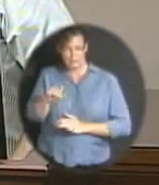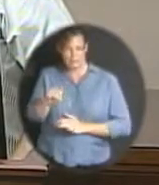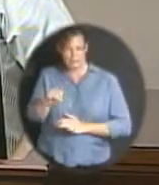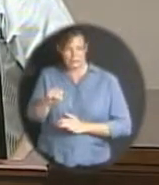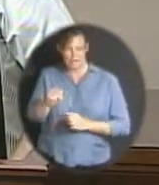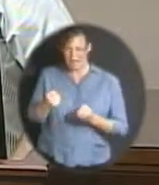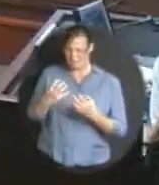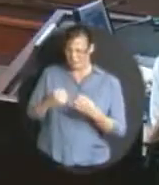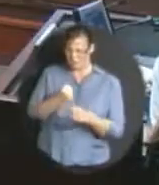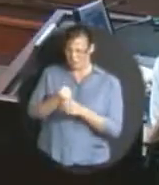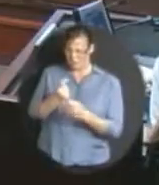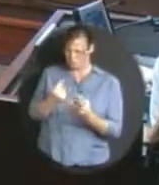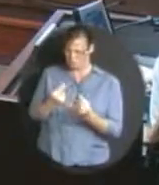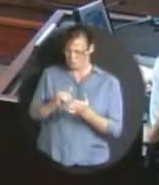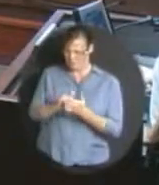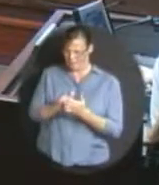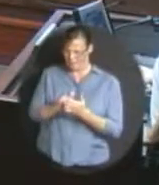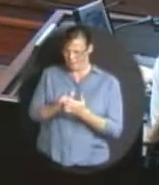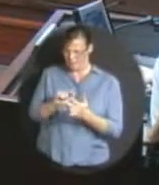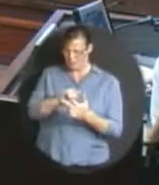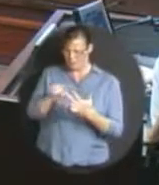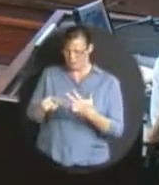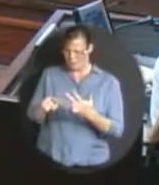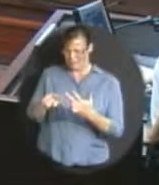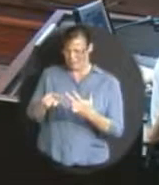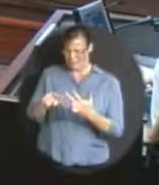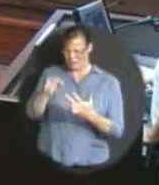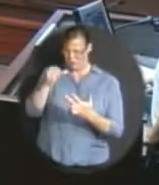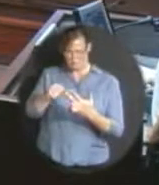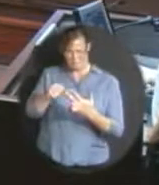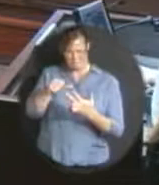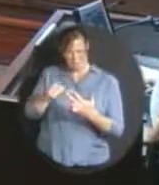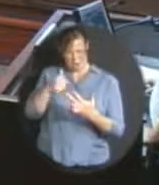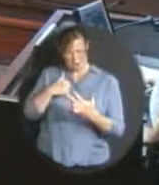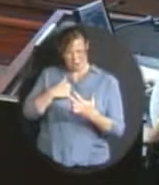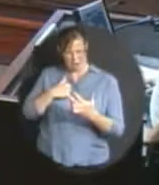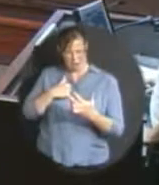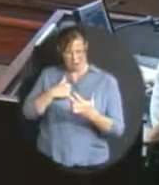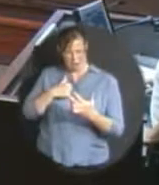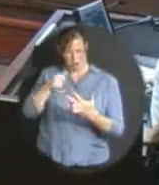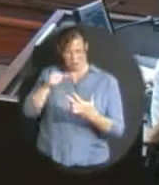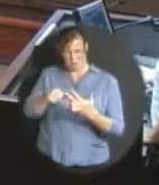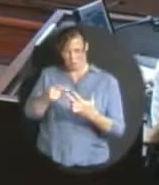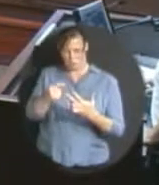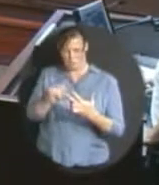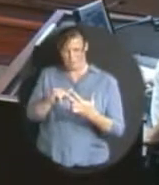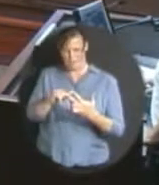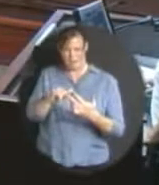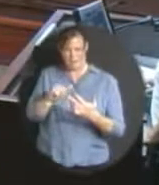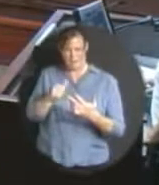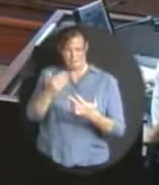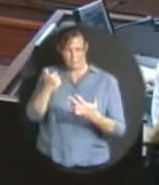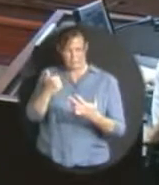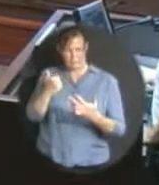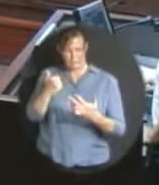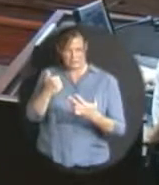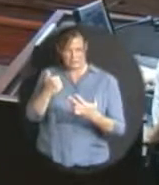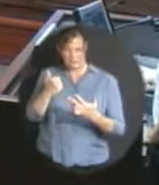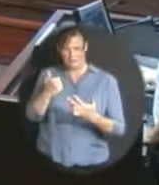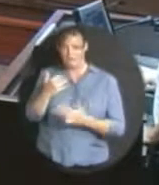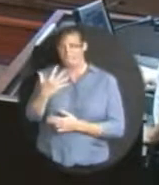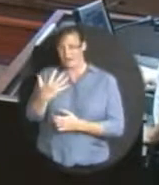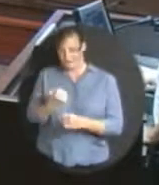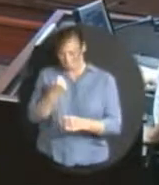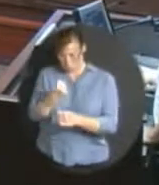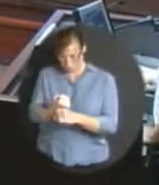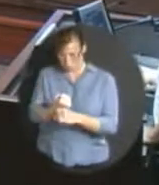How many years have we been doing that at the 3 community sites? Do you remember? I hadn't remembered us doing that in the past. That's 5. kind of out of the blue there. 5